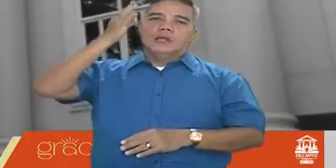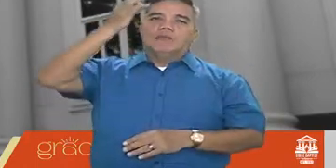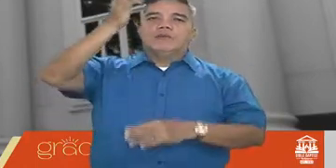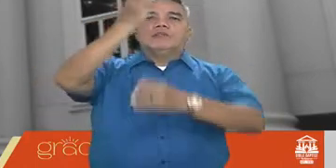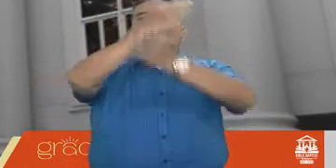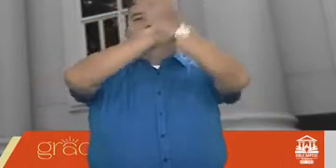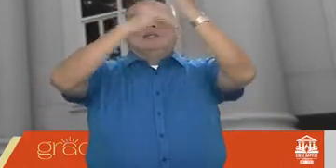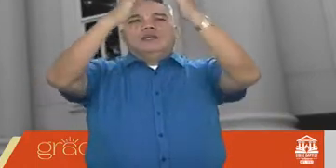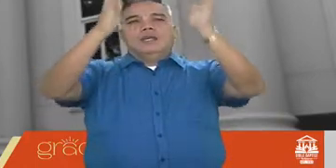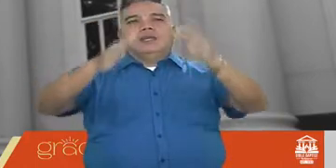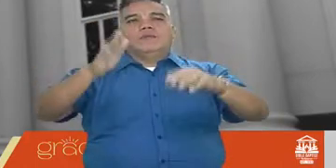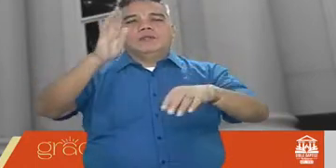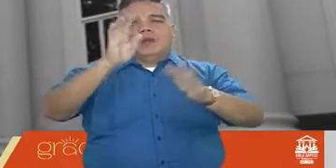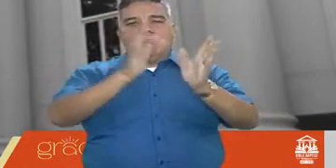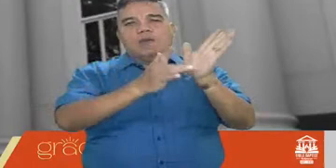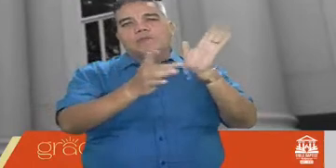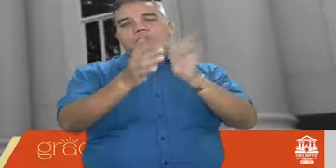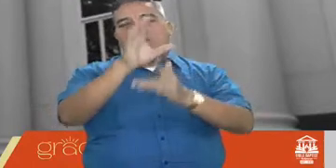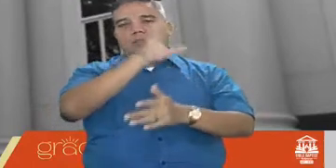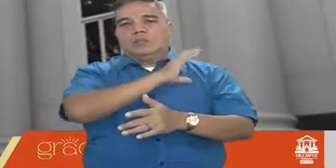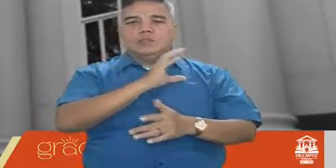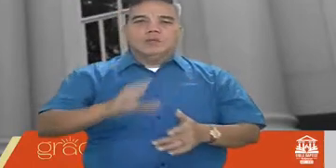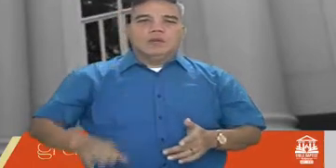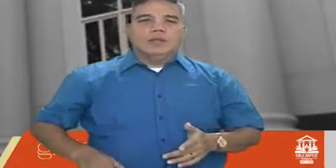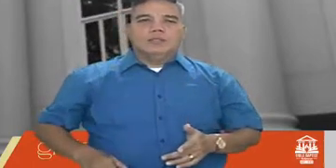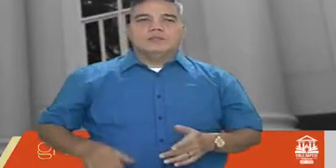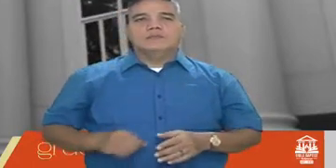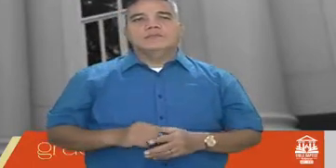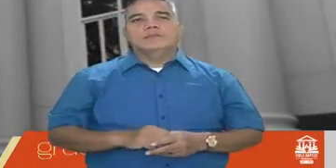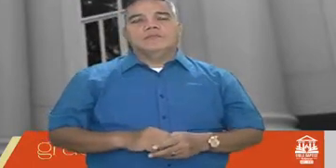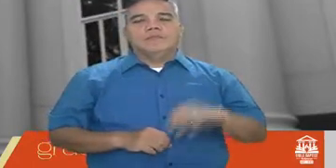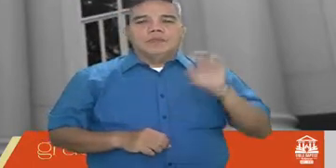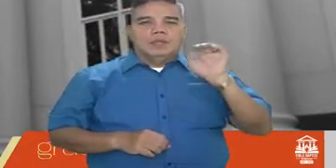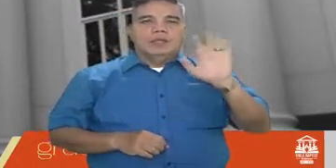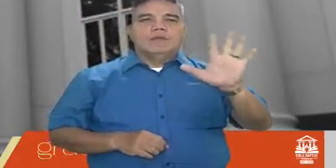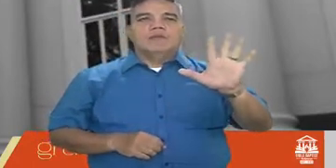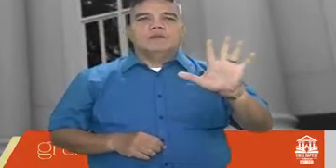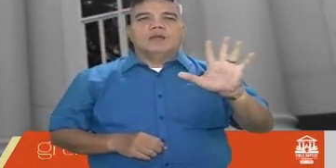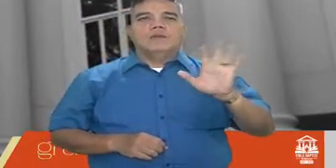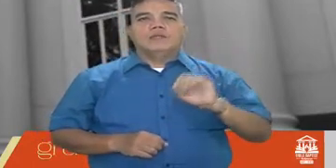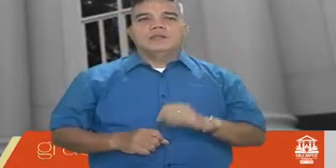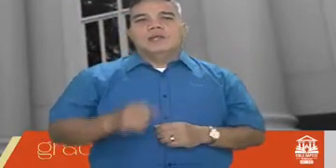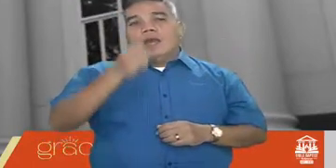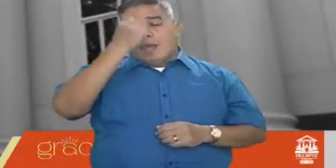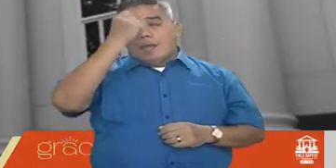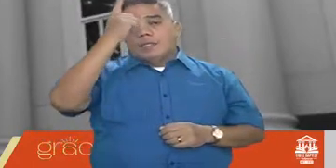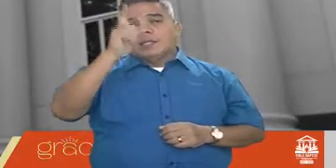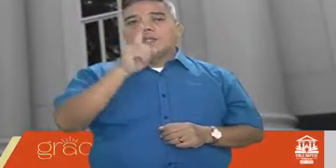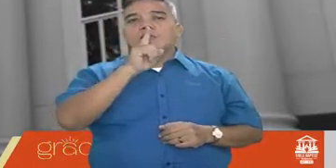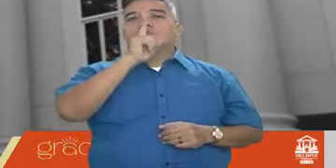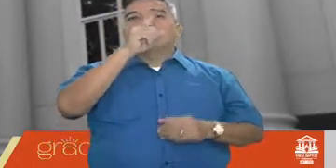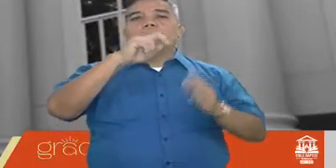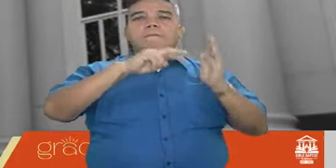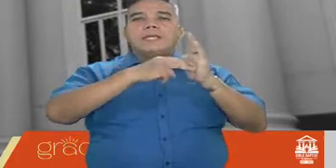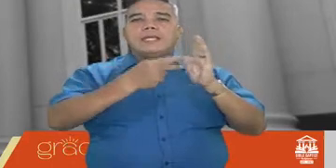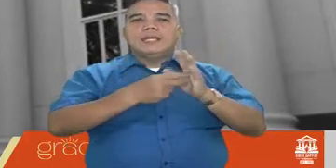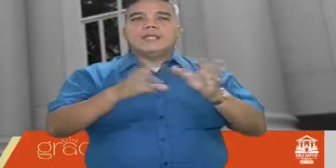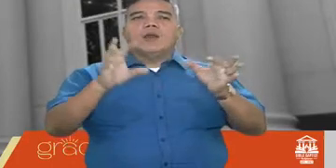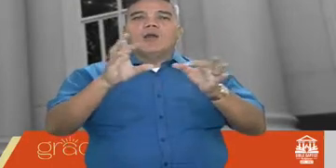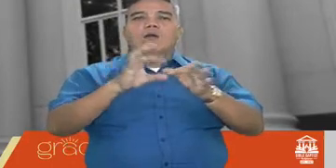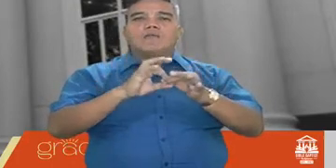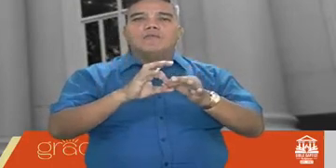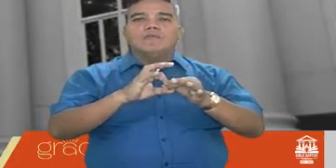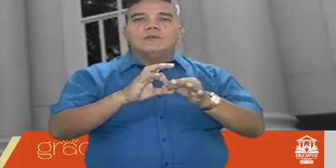focus on our future in heaven and on Jesus Christ. Number five and last, understand the